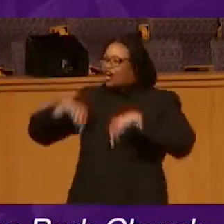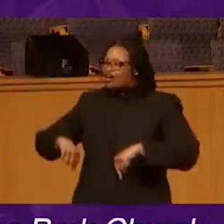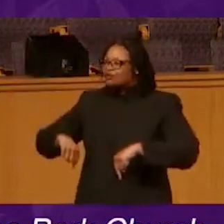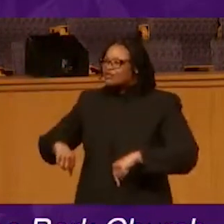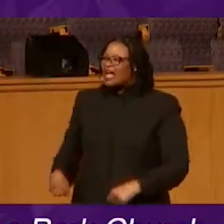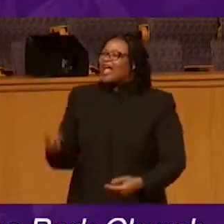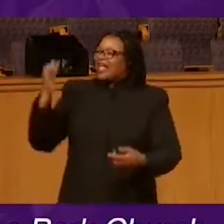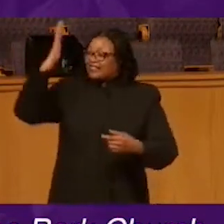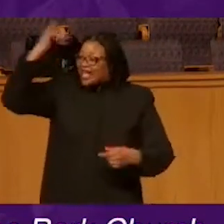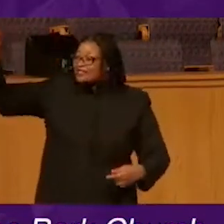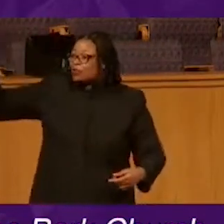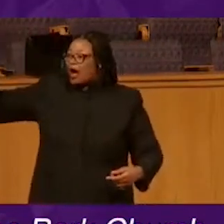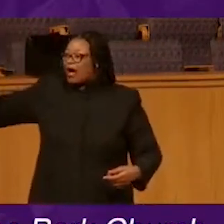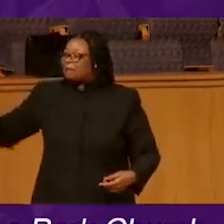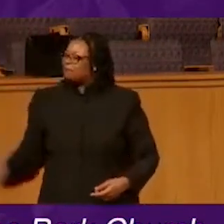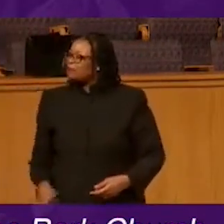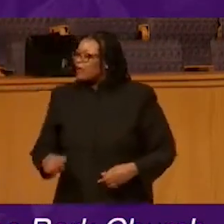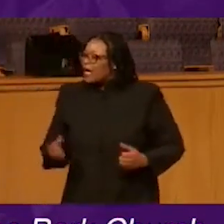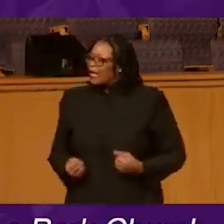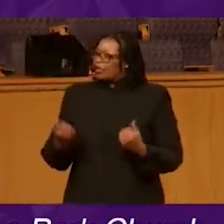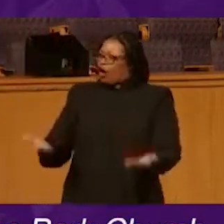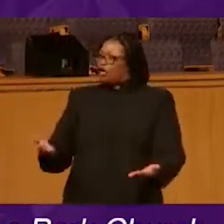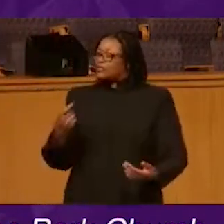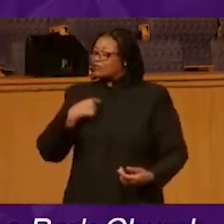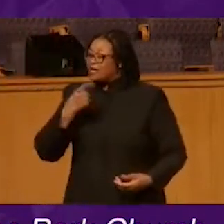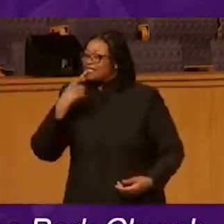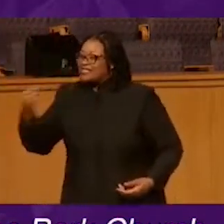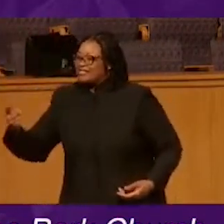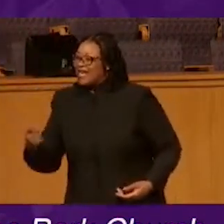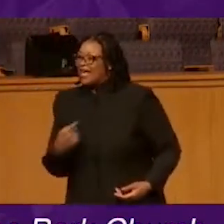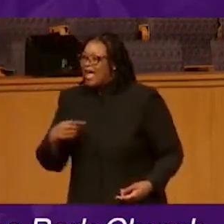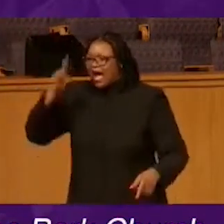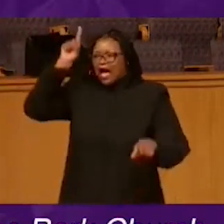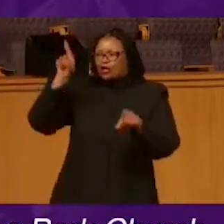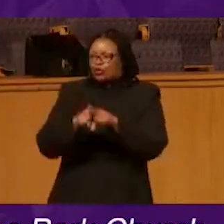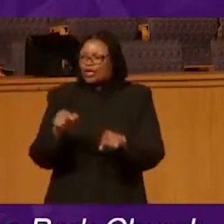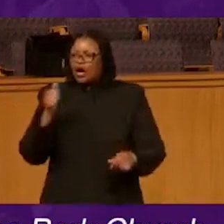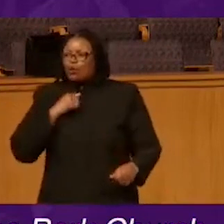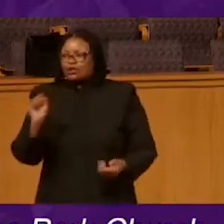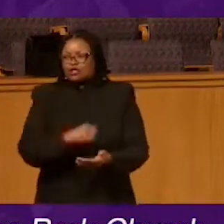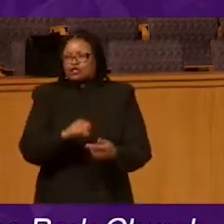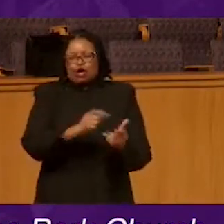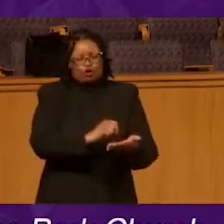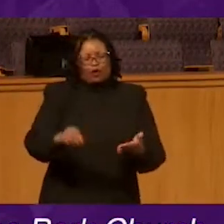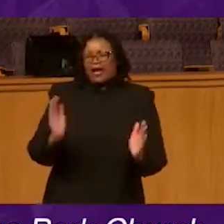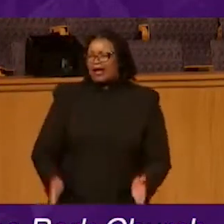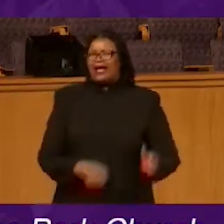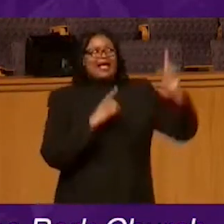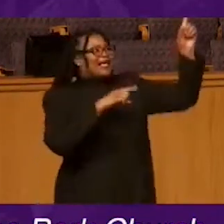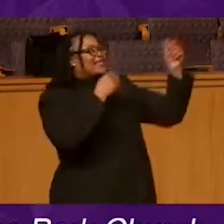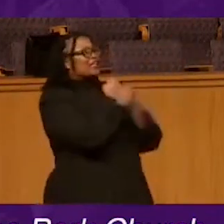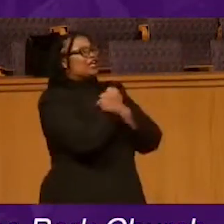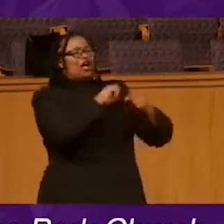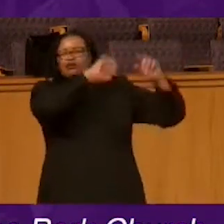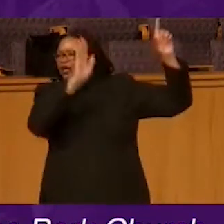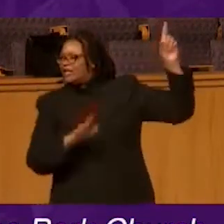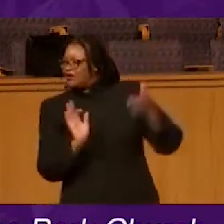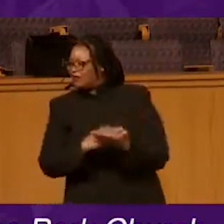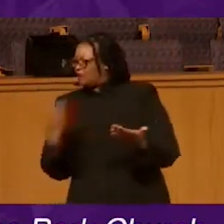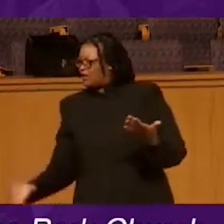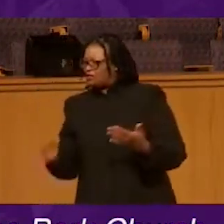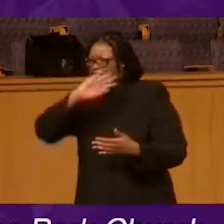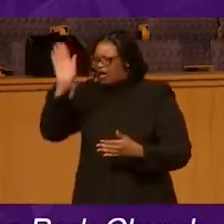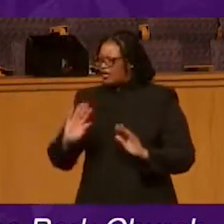And that's why it causes me to say, I agree with the songwriter, his love never fails. It never gives